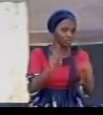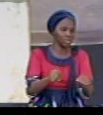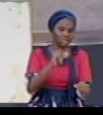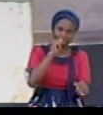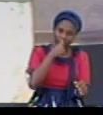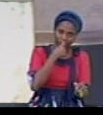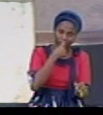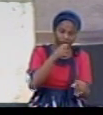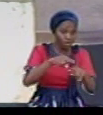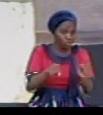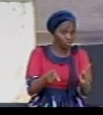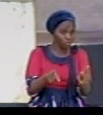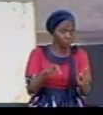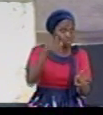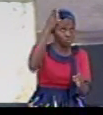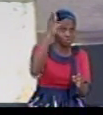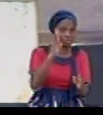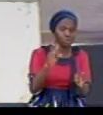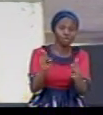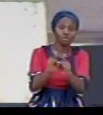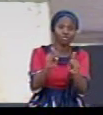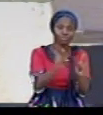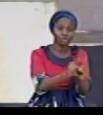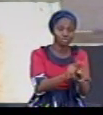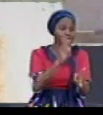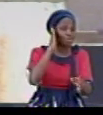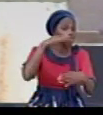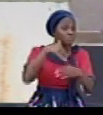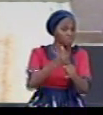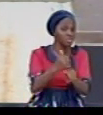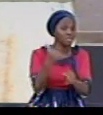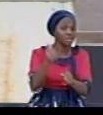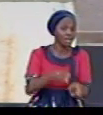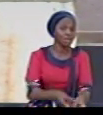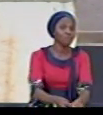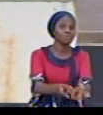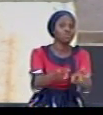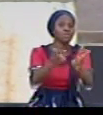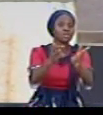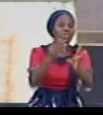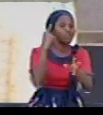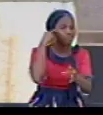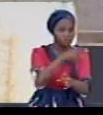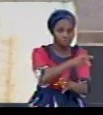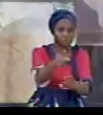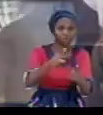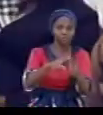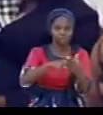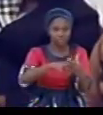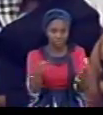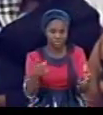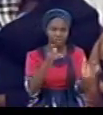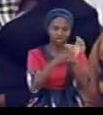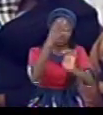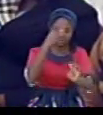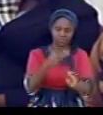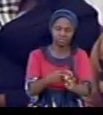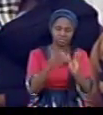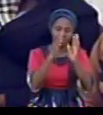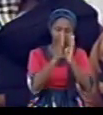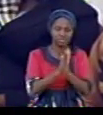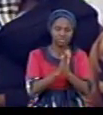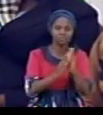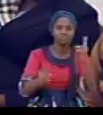But God also will make a way for you to escape. I